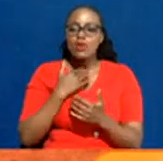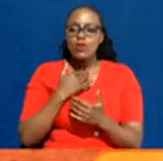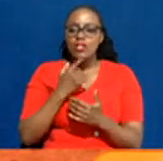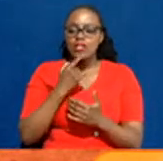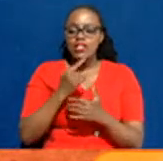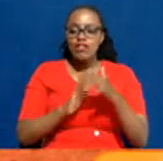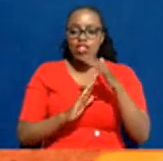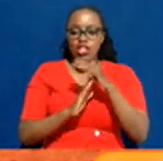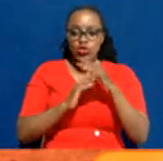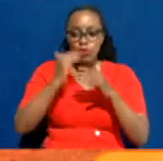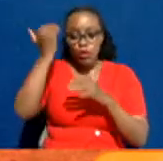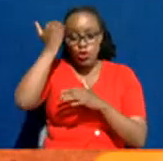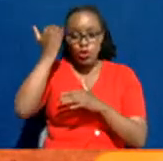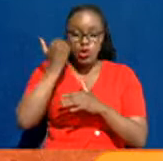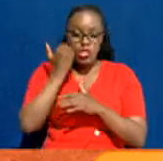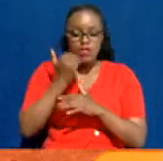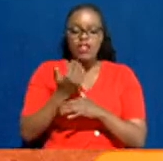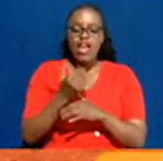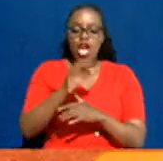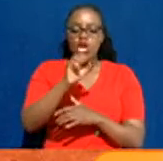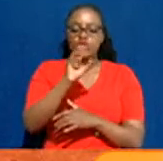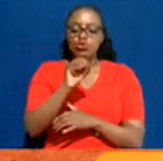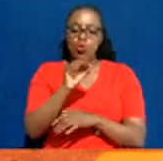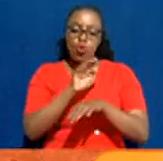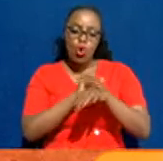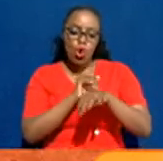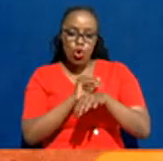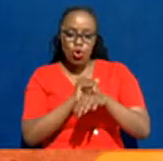Court of Kenya so-called Supreme Court,